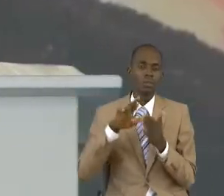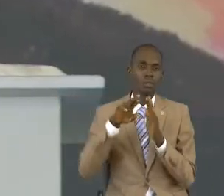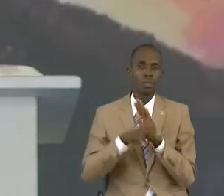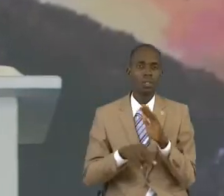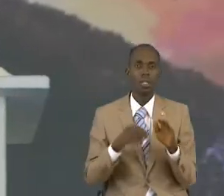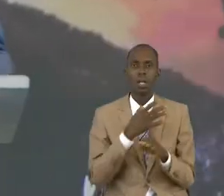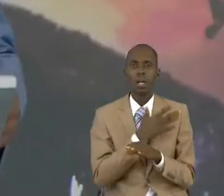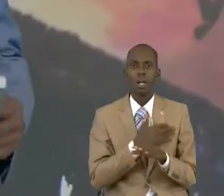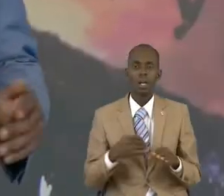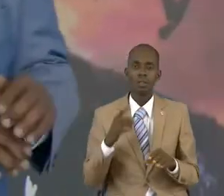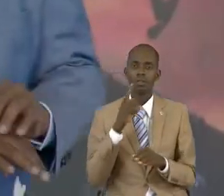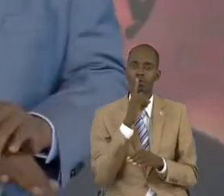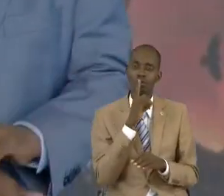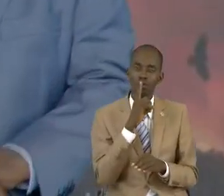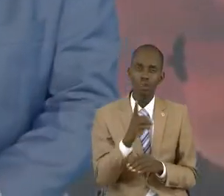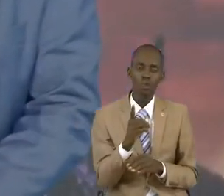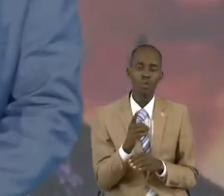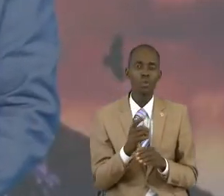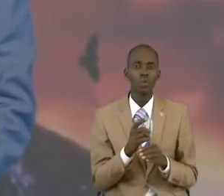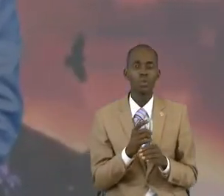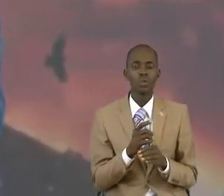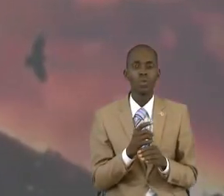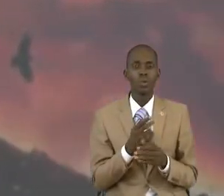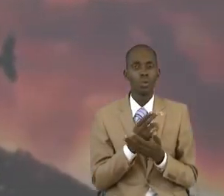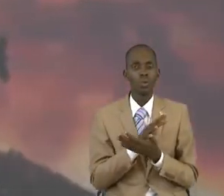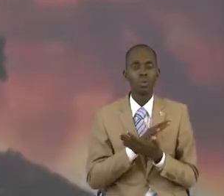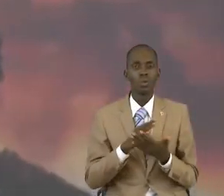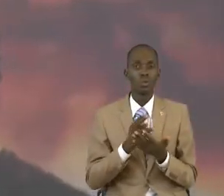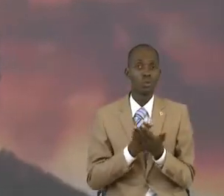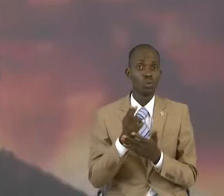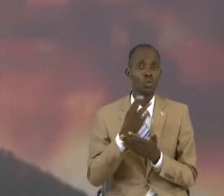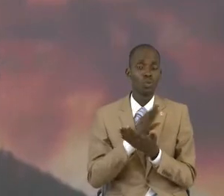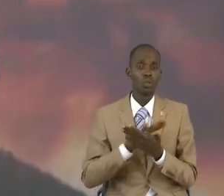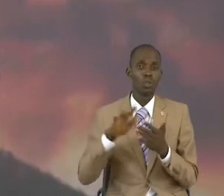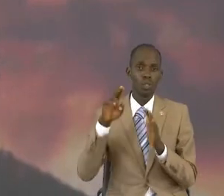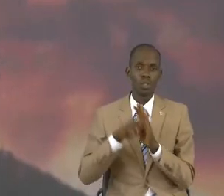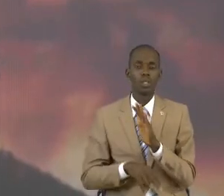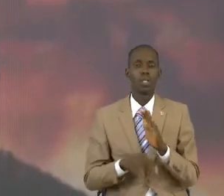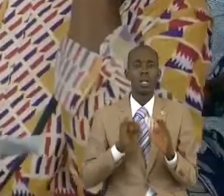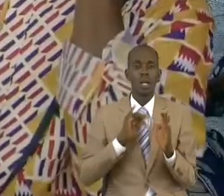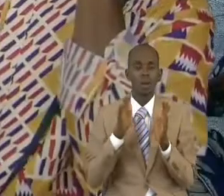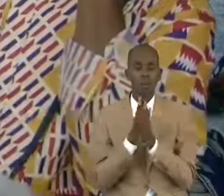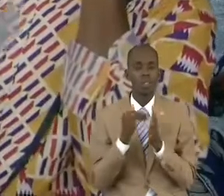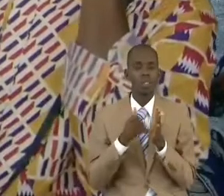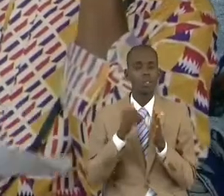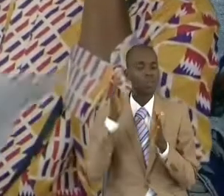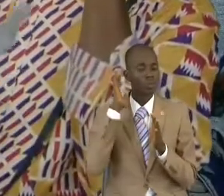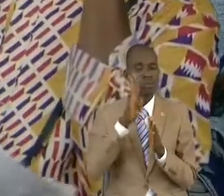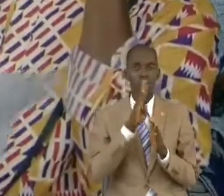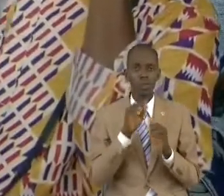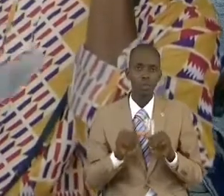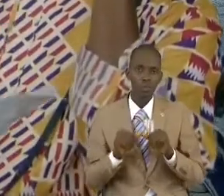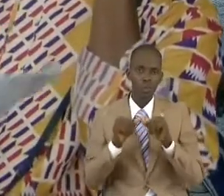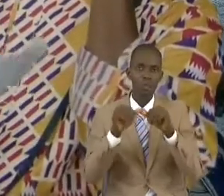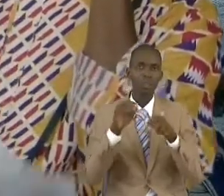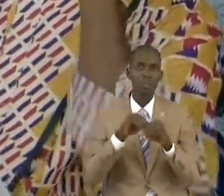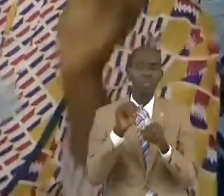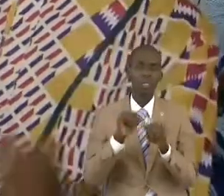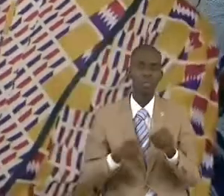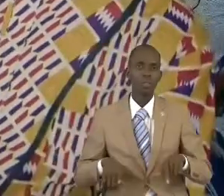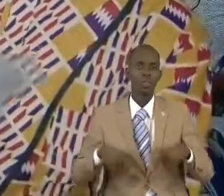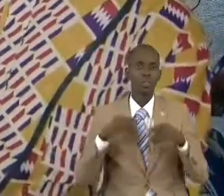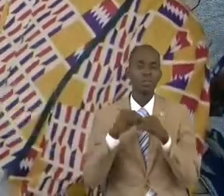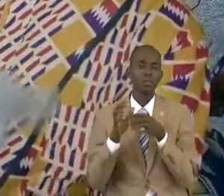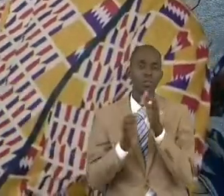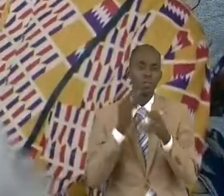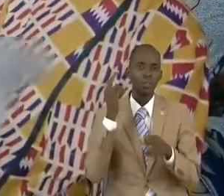true holiness. I pray it will be fulfilled in every life. You know, there are people, they